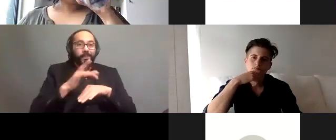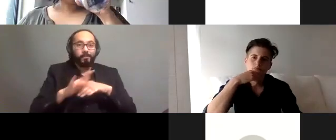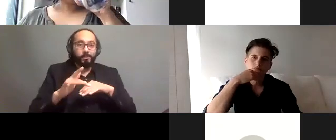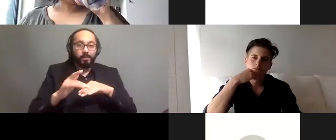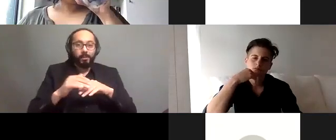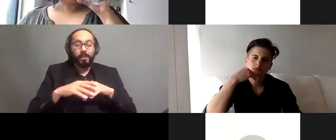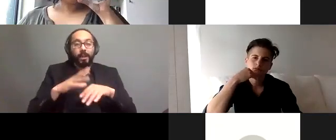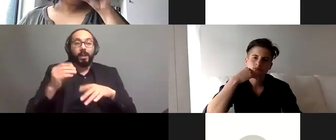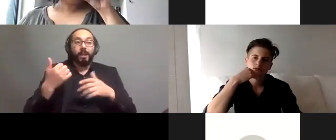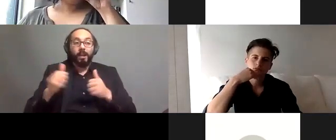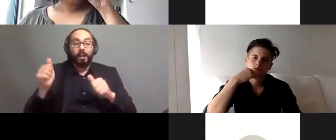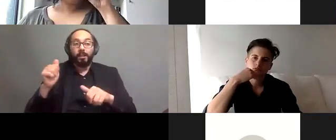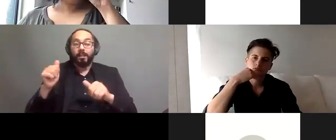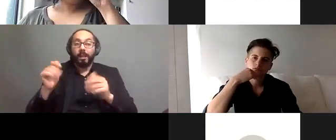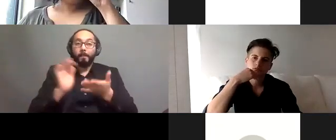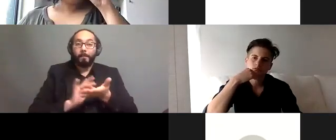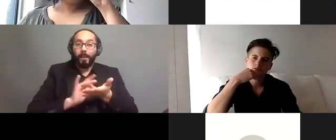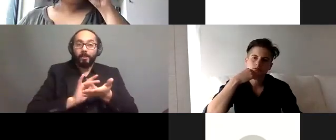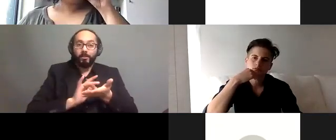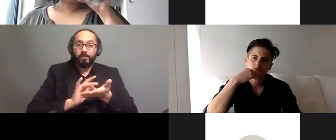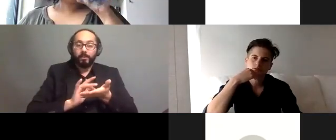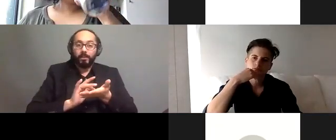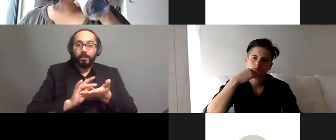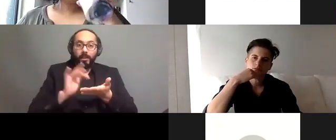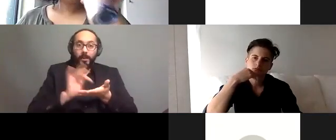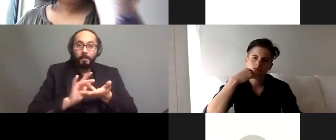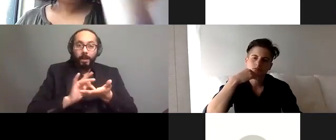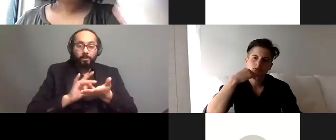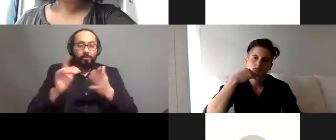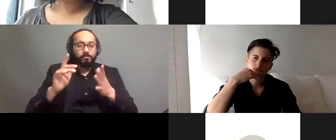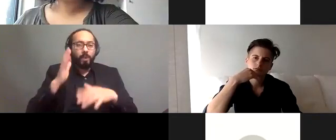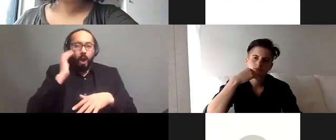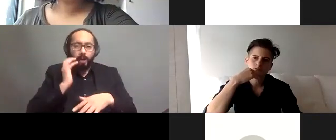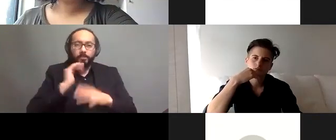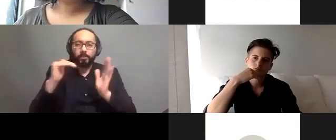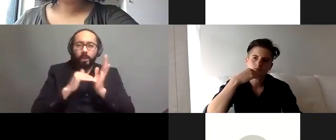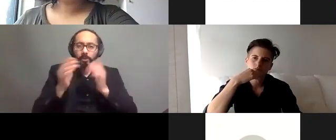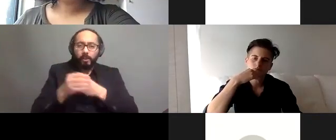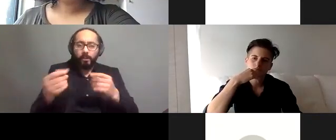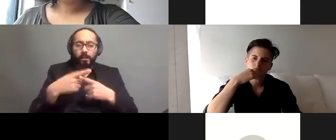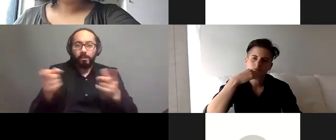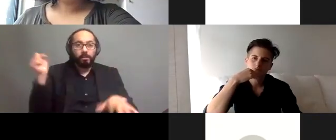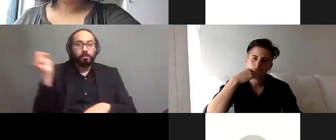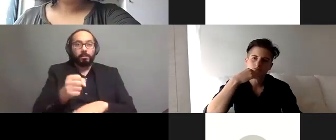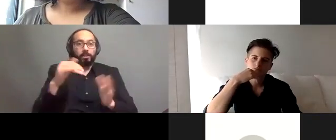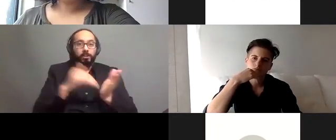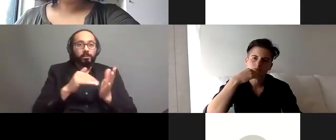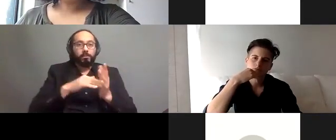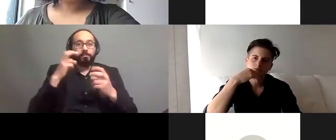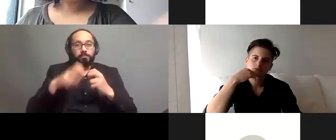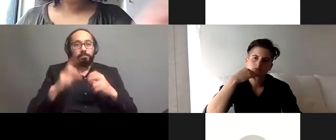medical institutions is very frustrating for a person like me,